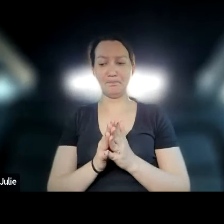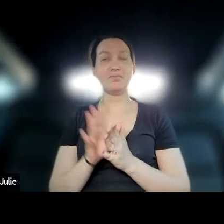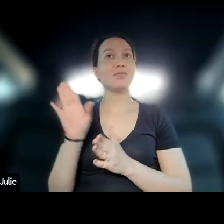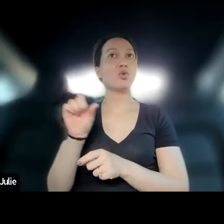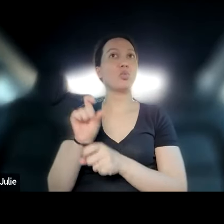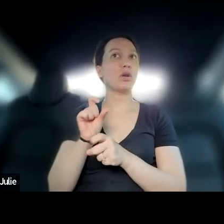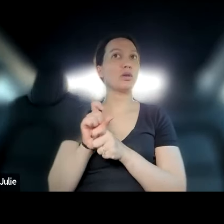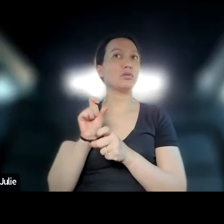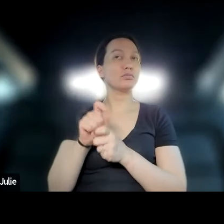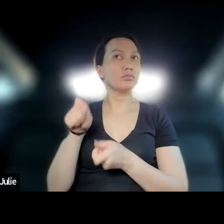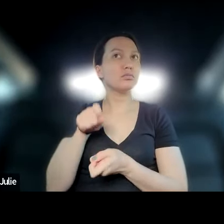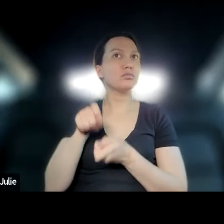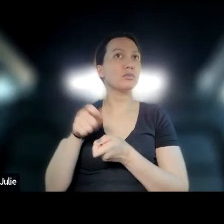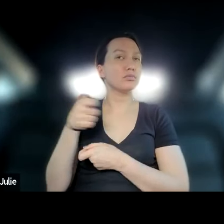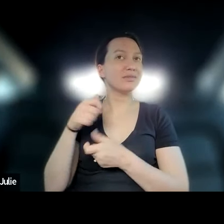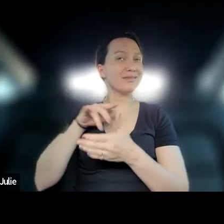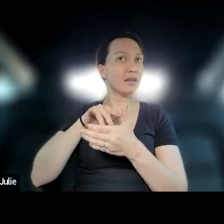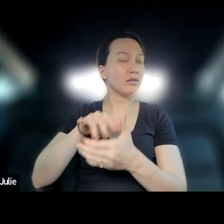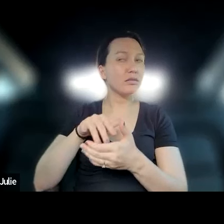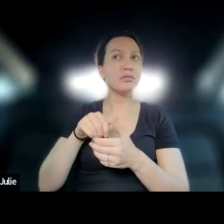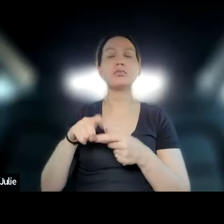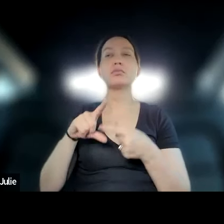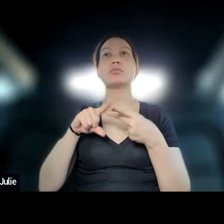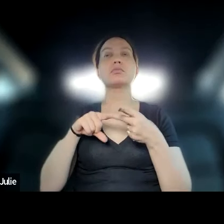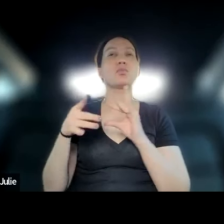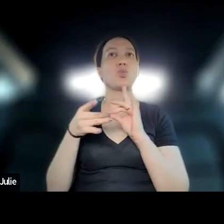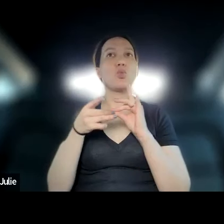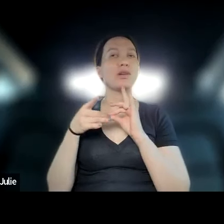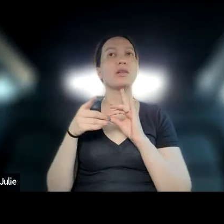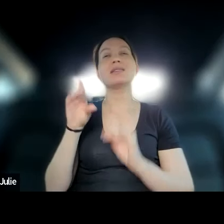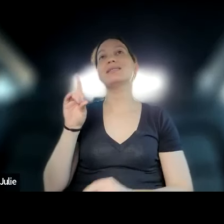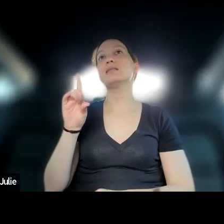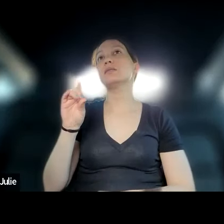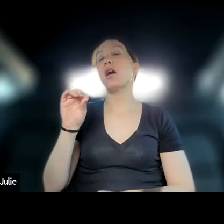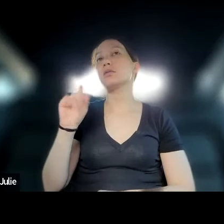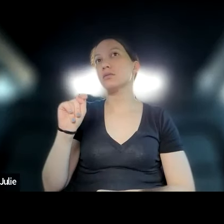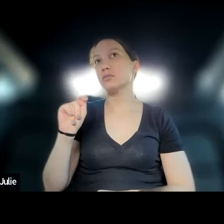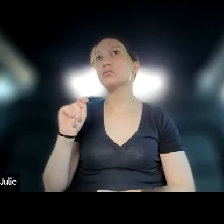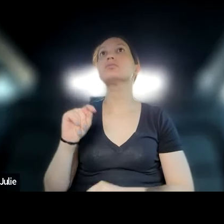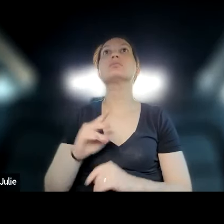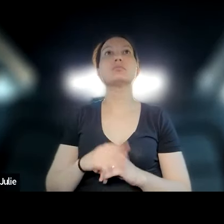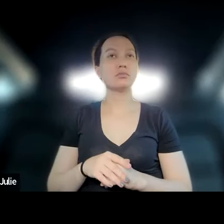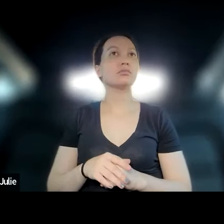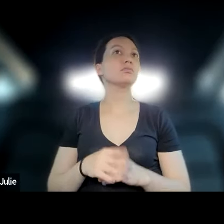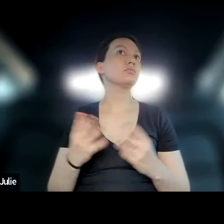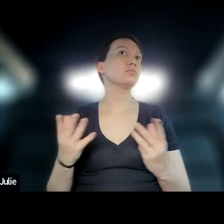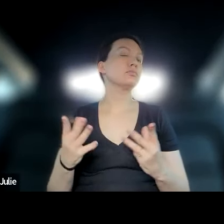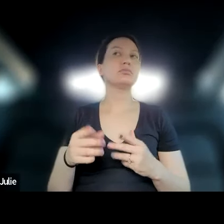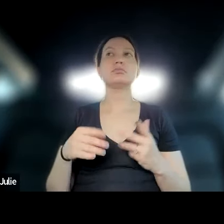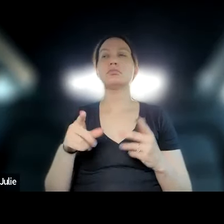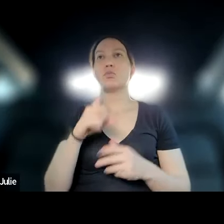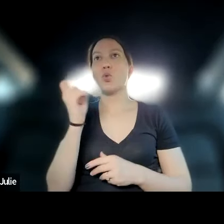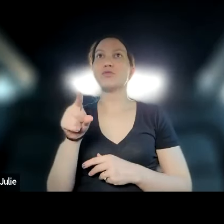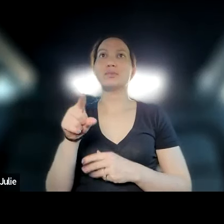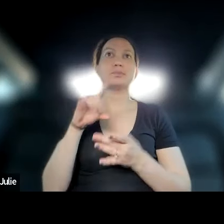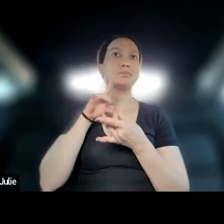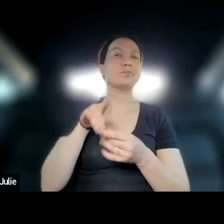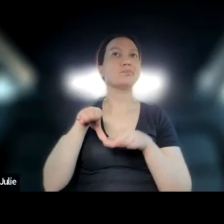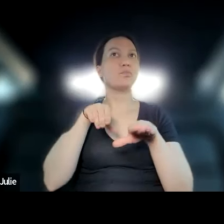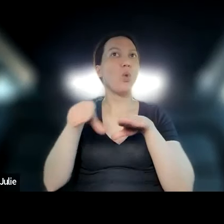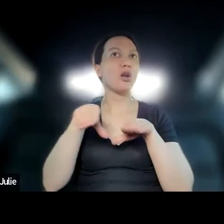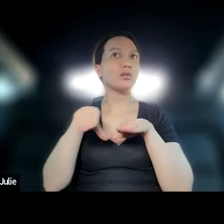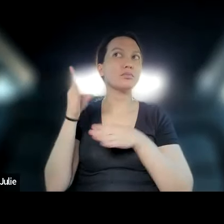a specific transit study for the project, and they're also coordinating with DDOT. And so I'm sure the question that you asked, Skip, about the sidewalk, that's going to